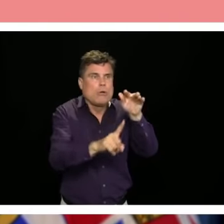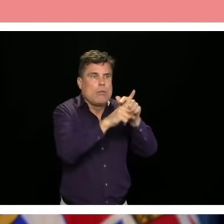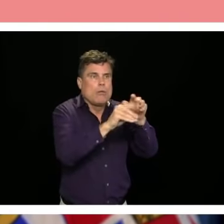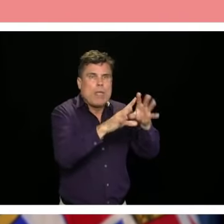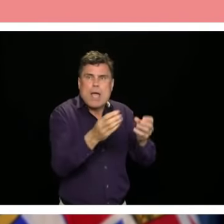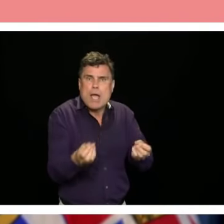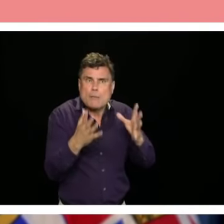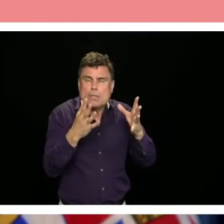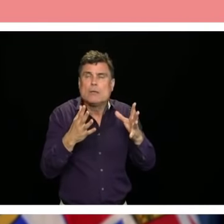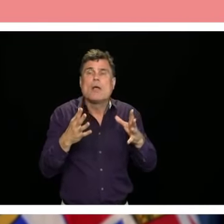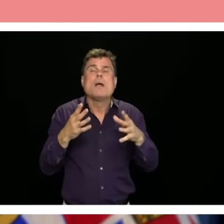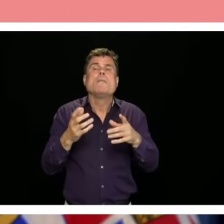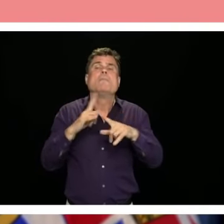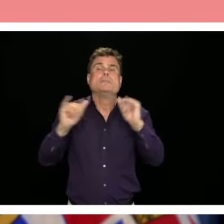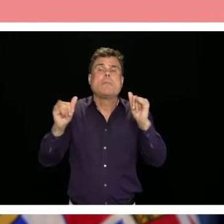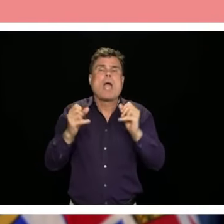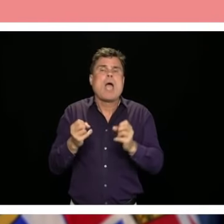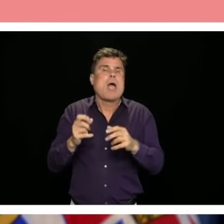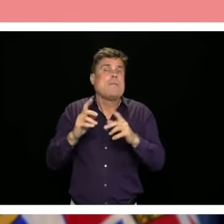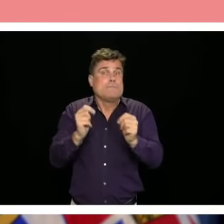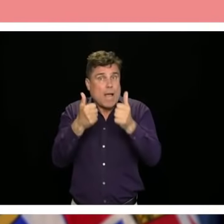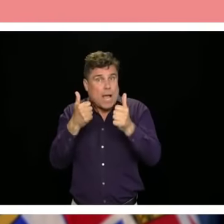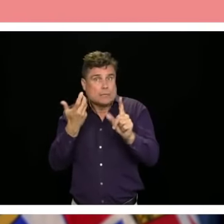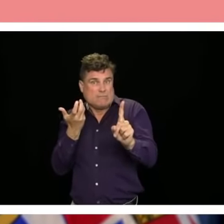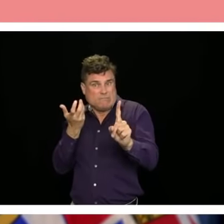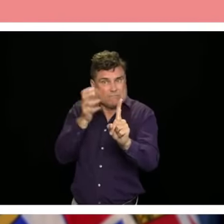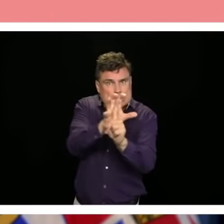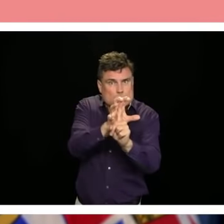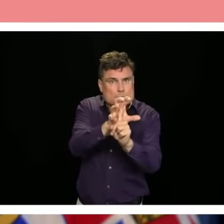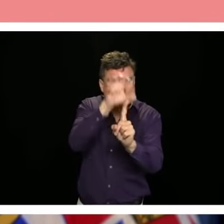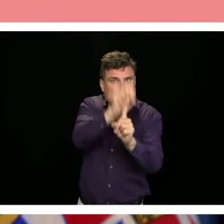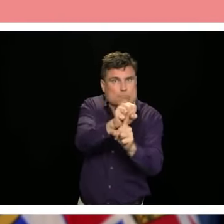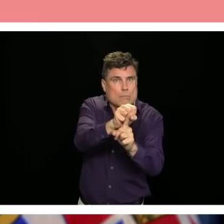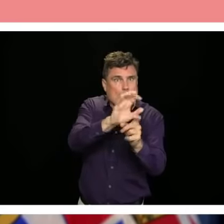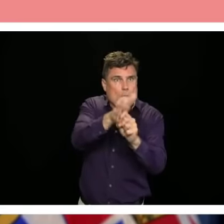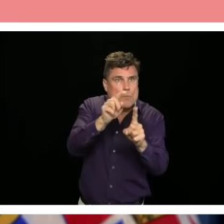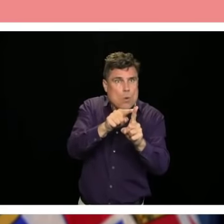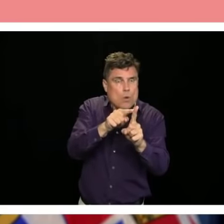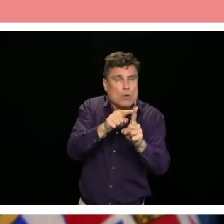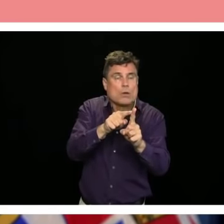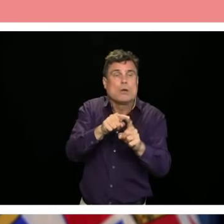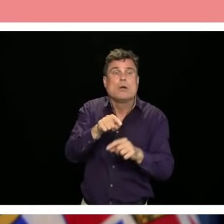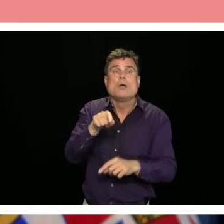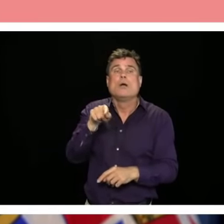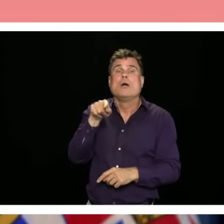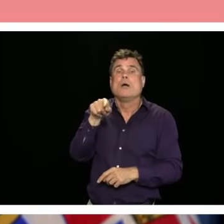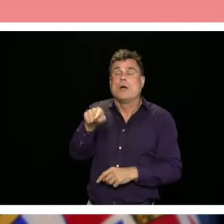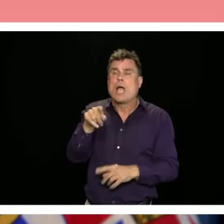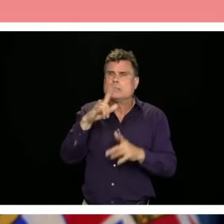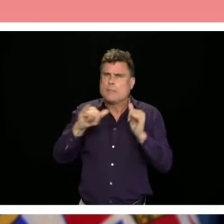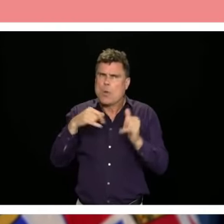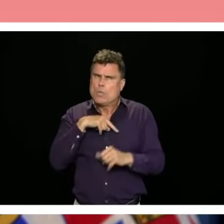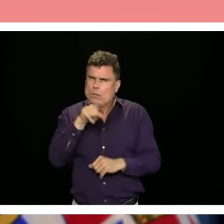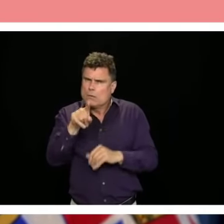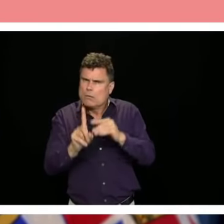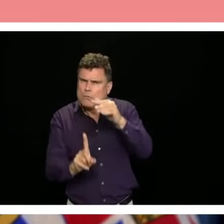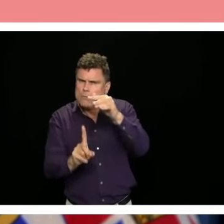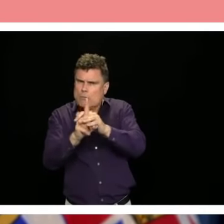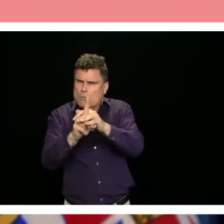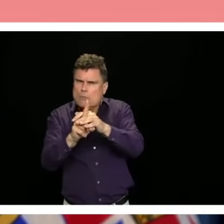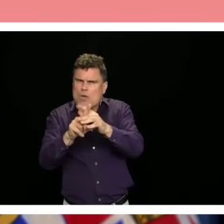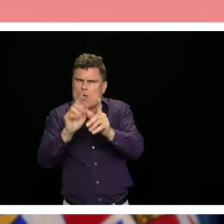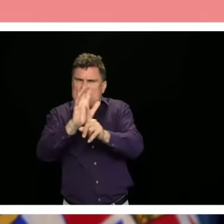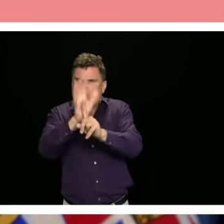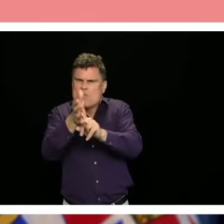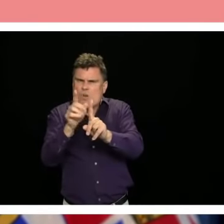when we put in place these measures in March. We know now how we can control it. So I want us to continue. We're